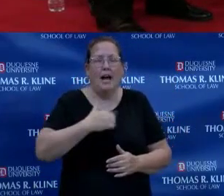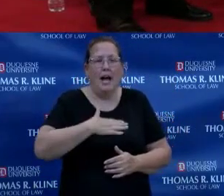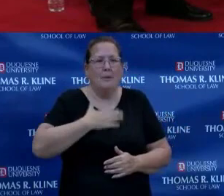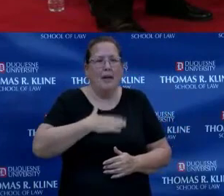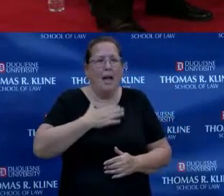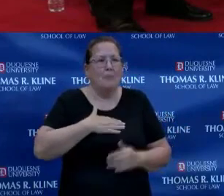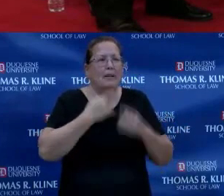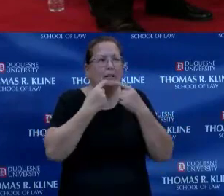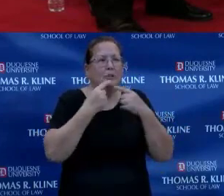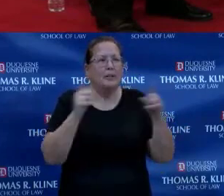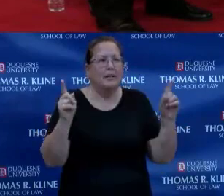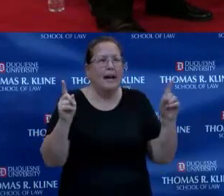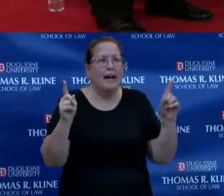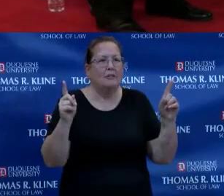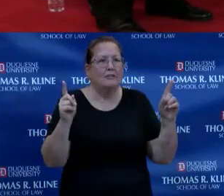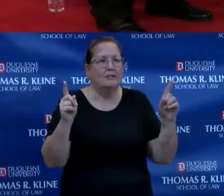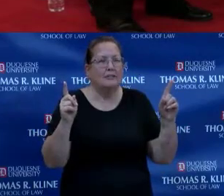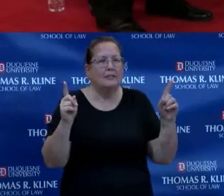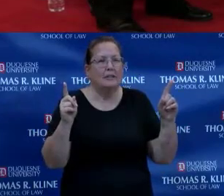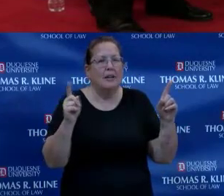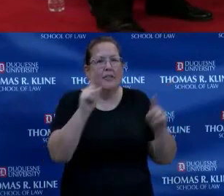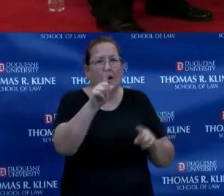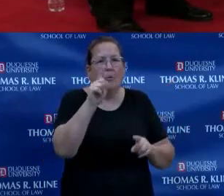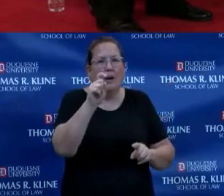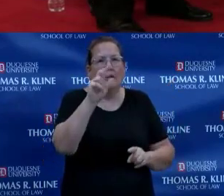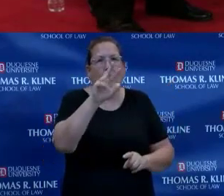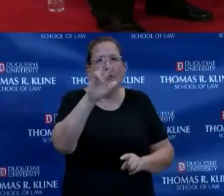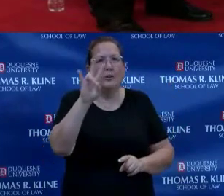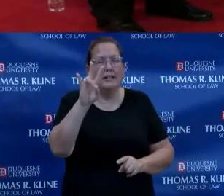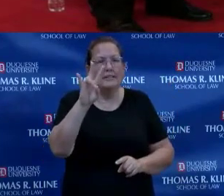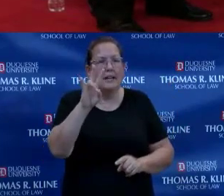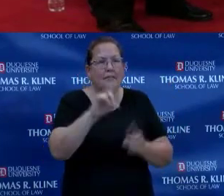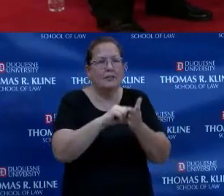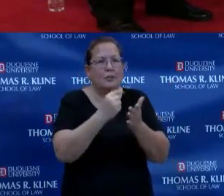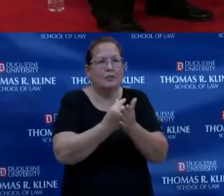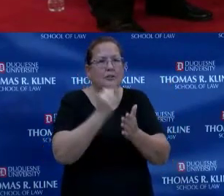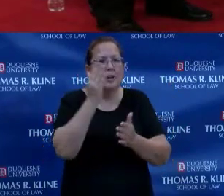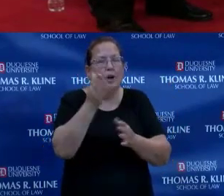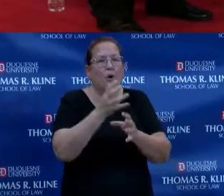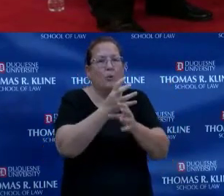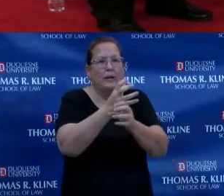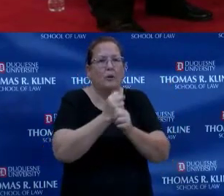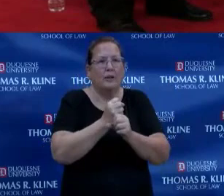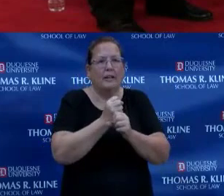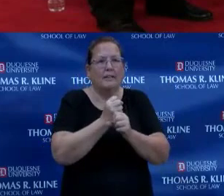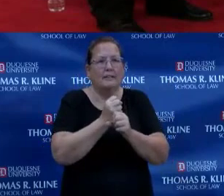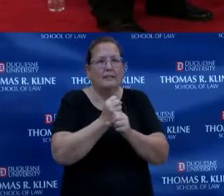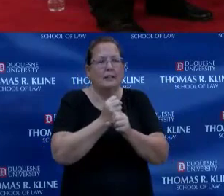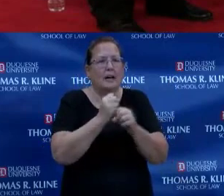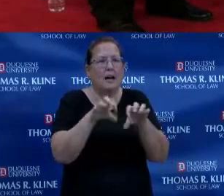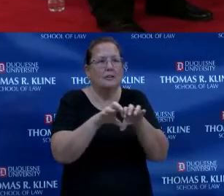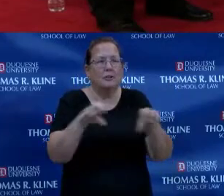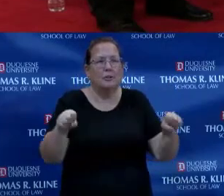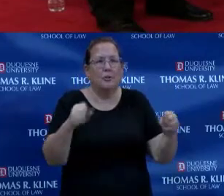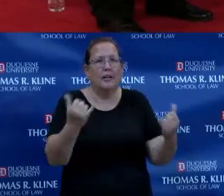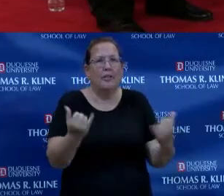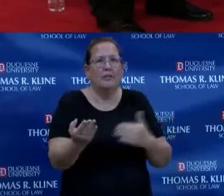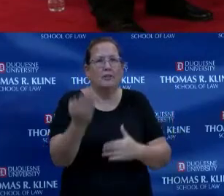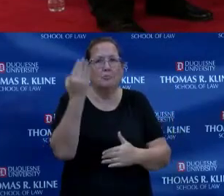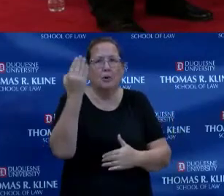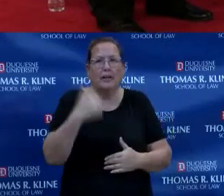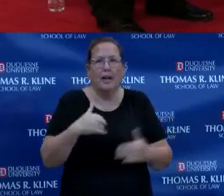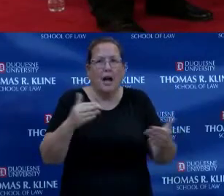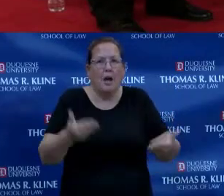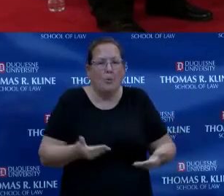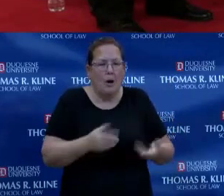that 137 graduates will receive the degree of Juris Doctor this morning. I welcome the friends